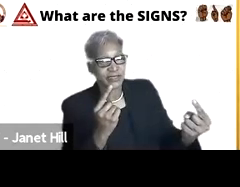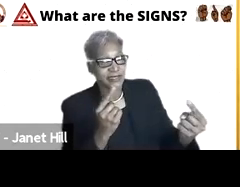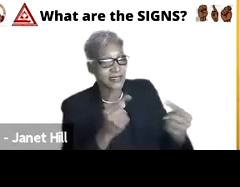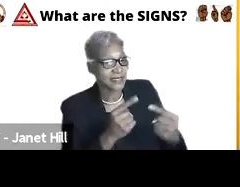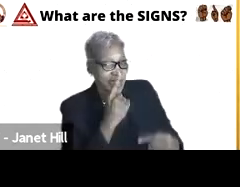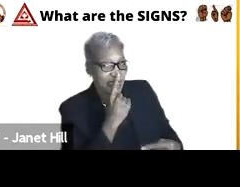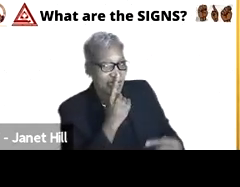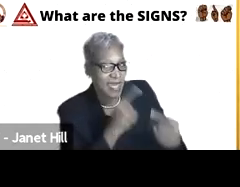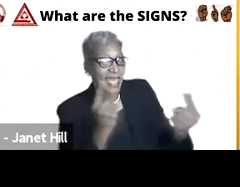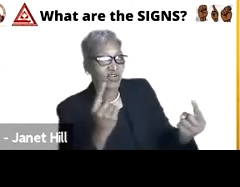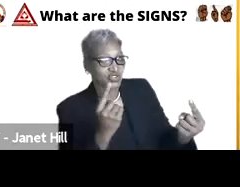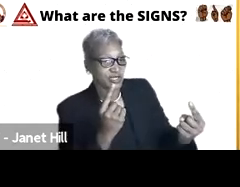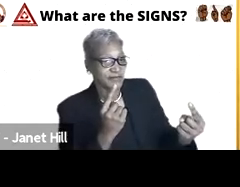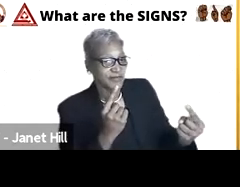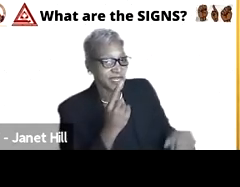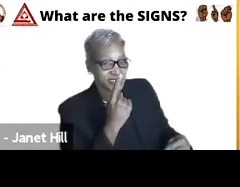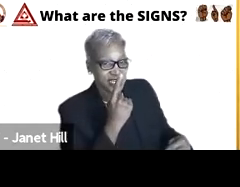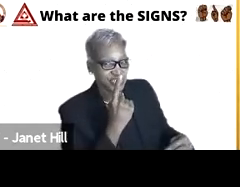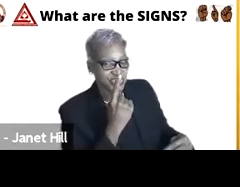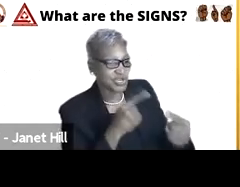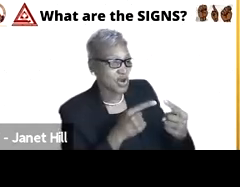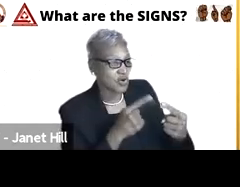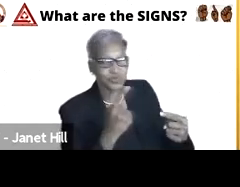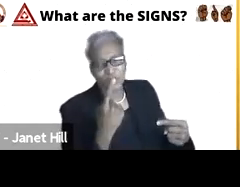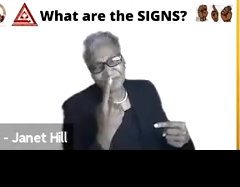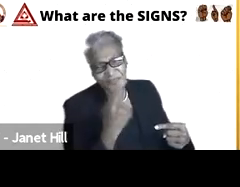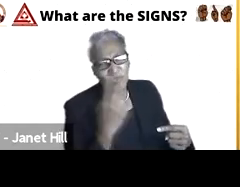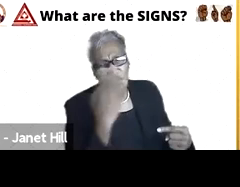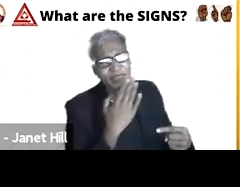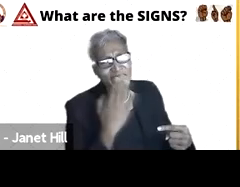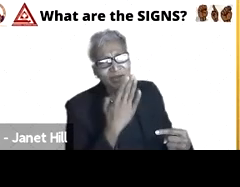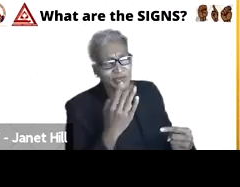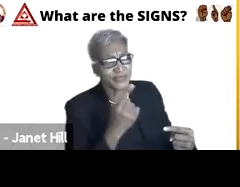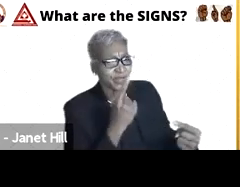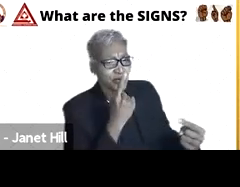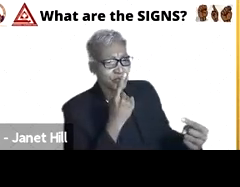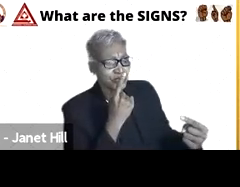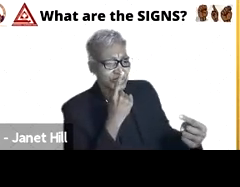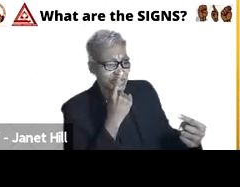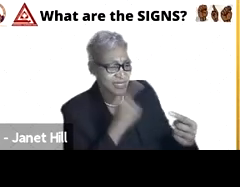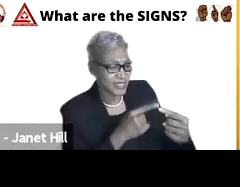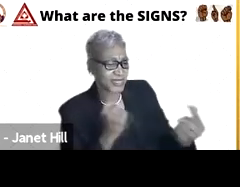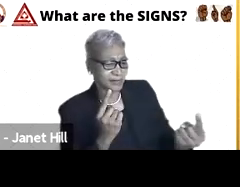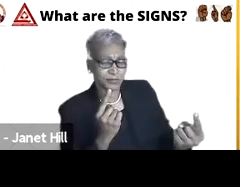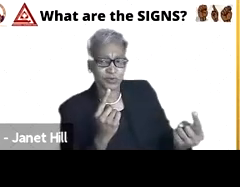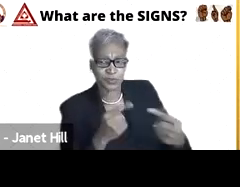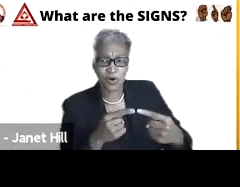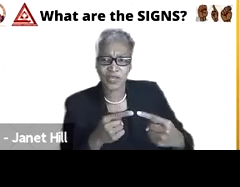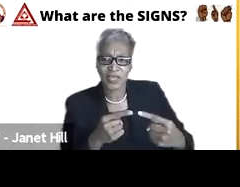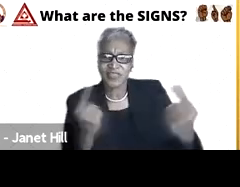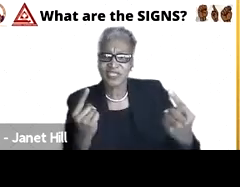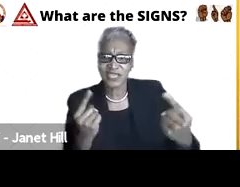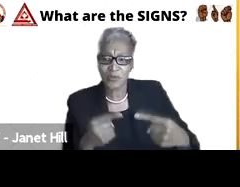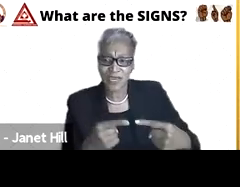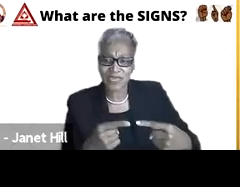allergy, allergy. It touches the nose, on the area of the nose, and then it pulls